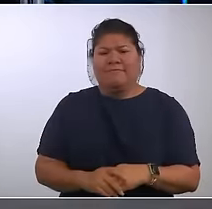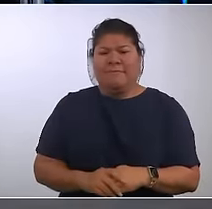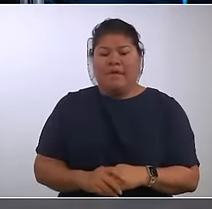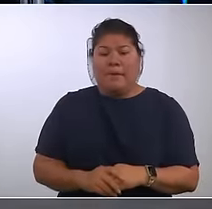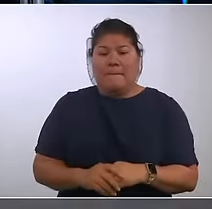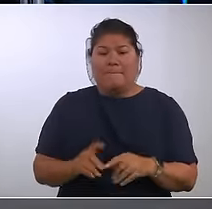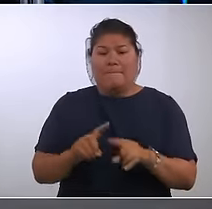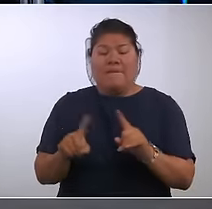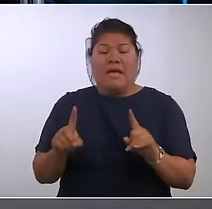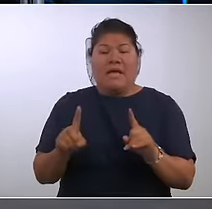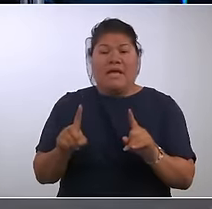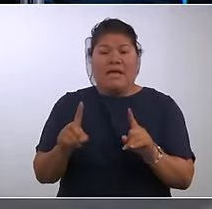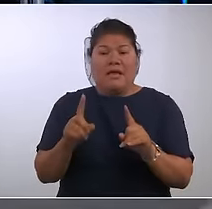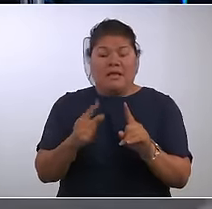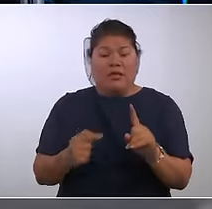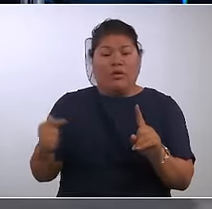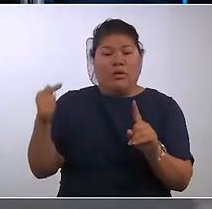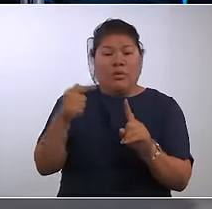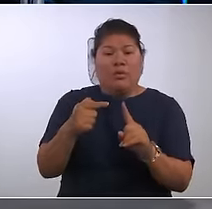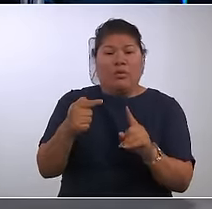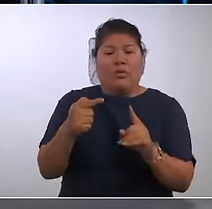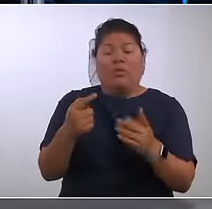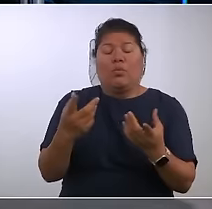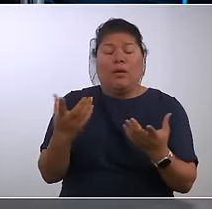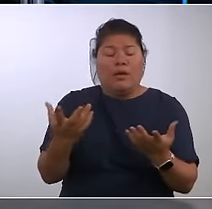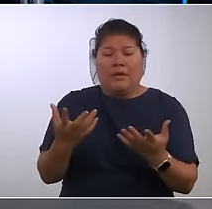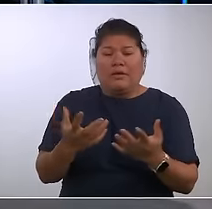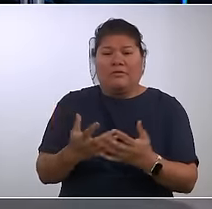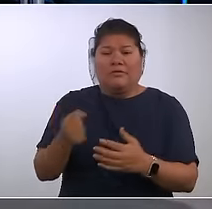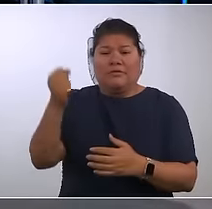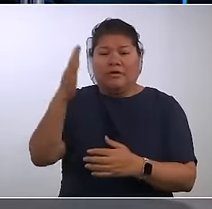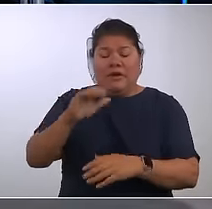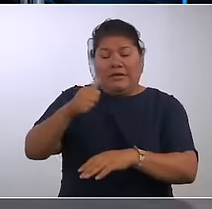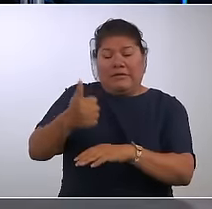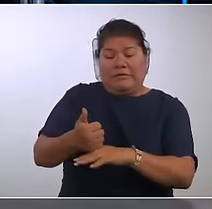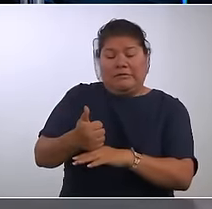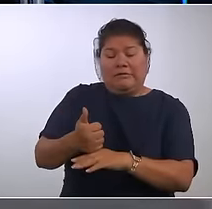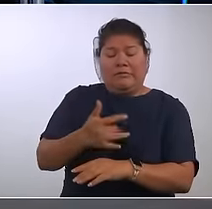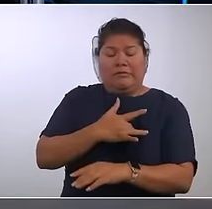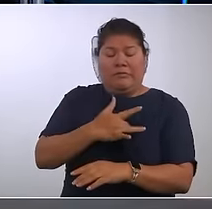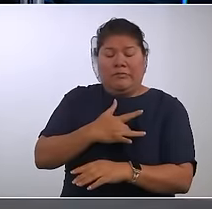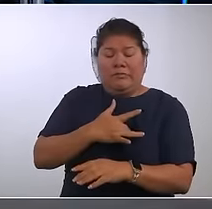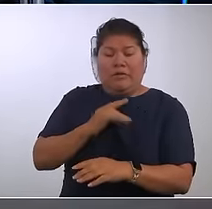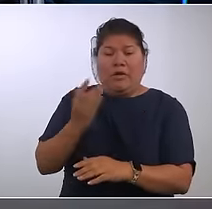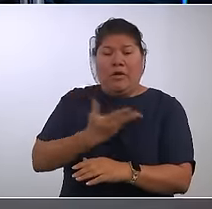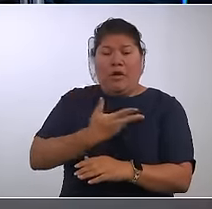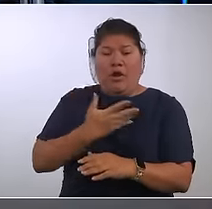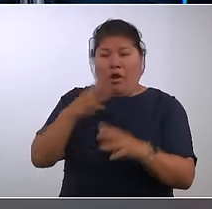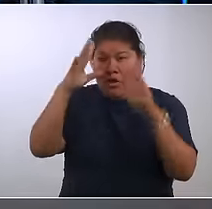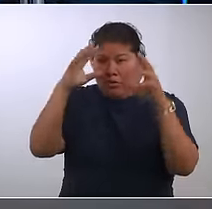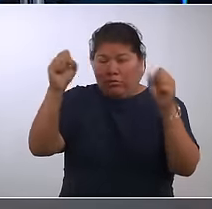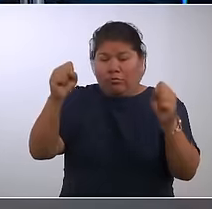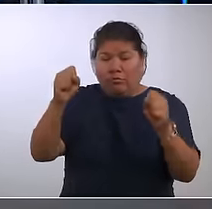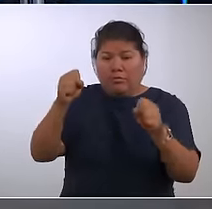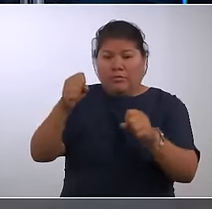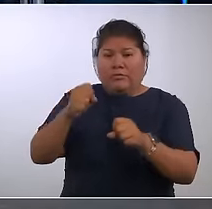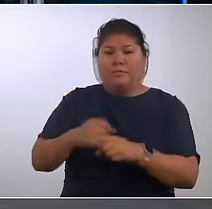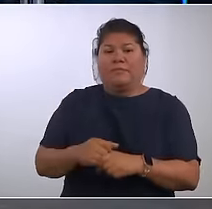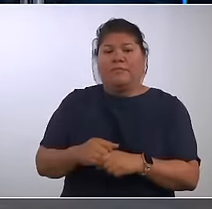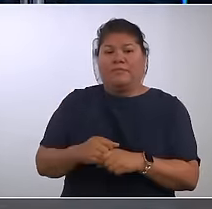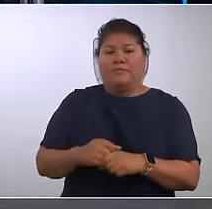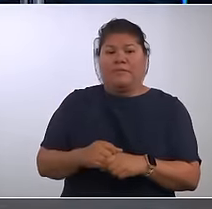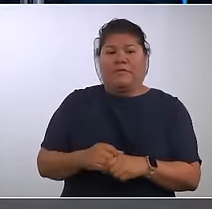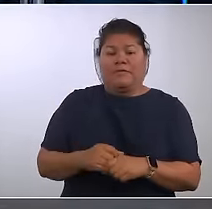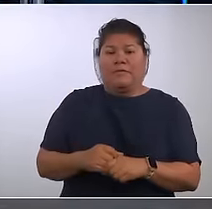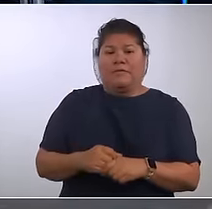move things. El asunto ha sido esto. The matter has been this. Que Dios ha puesto en el corazón de nuestros presidentes. That God has